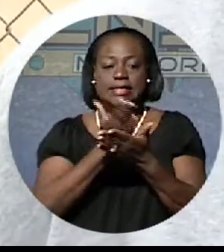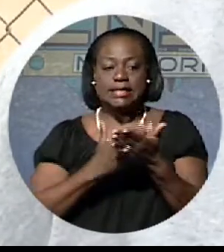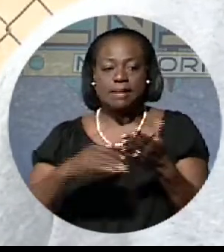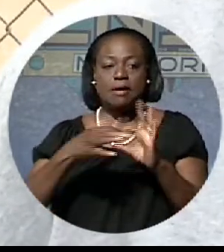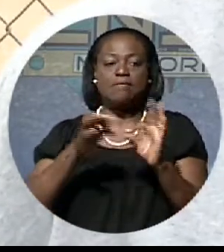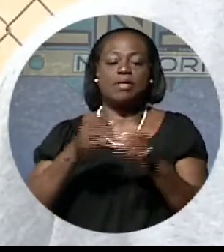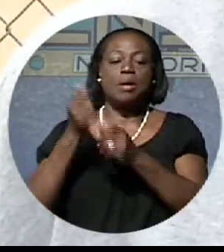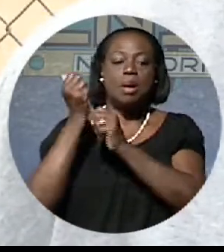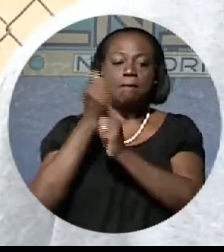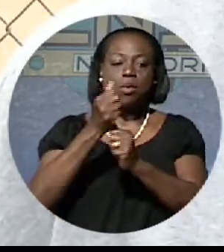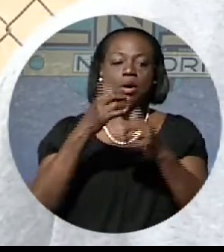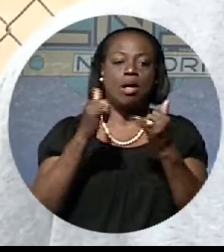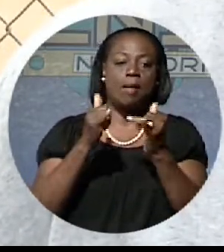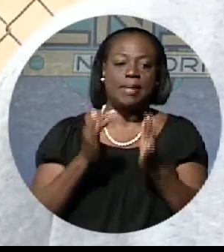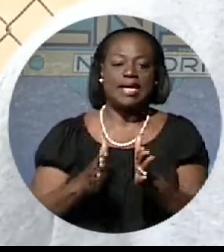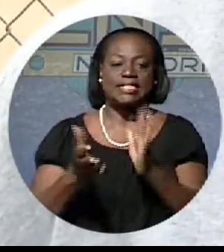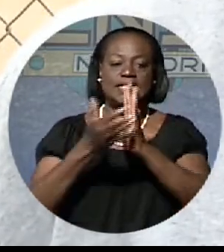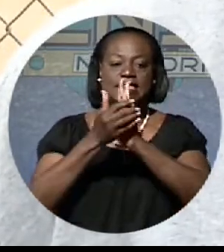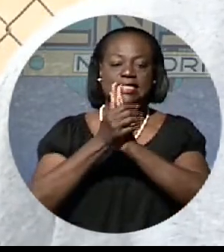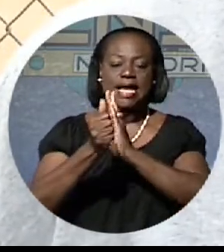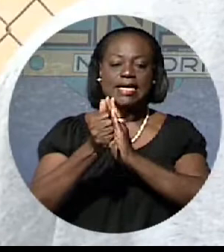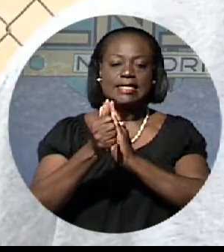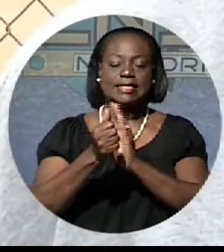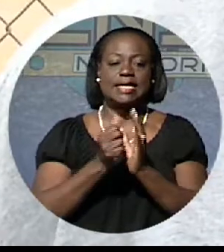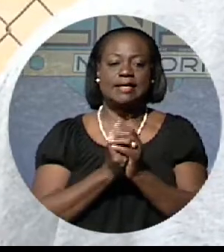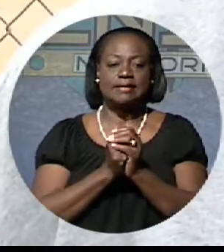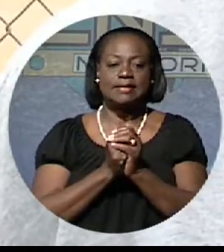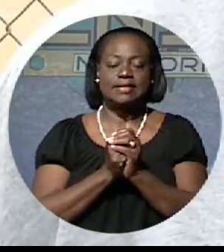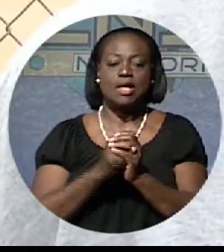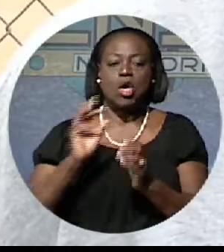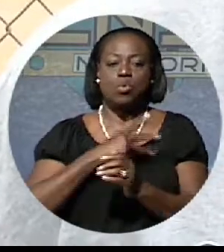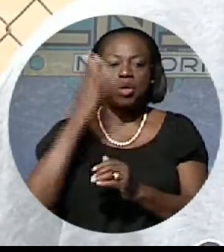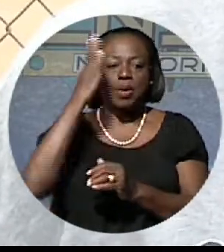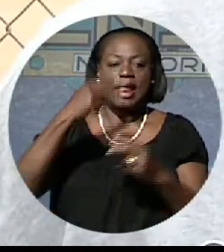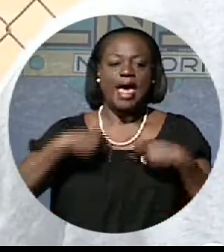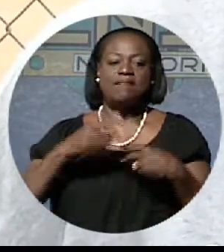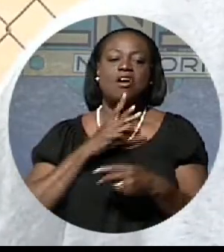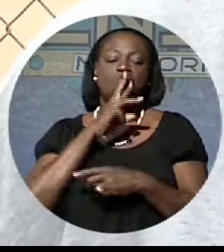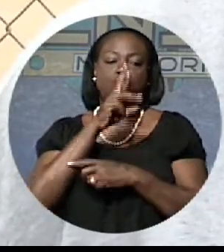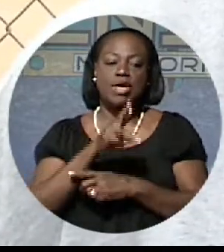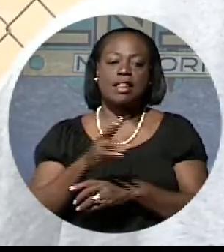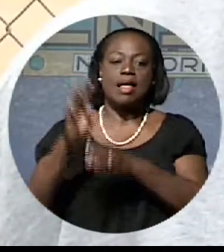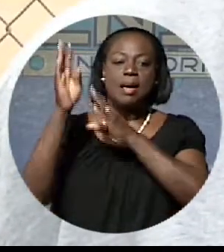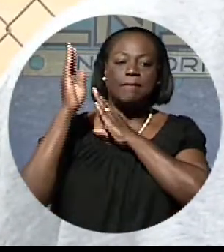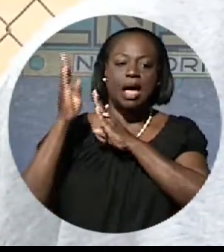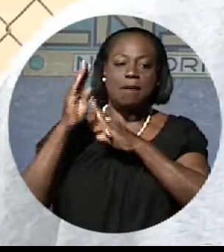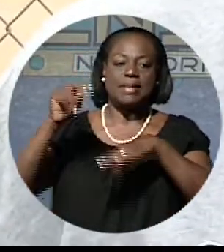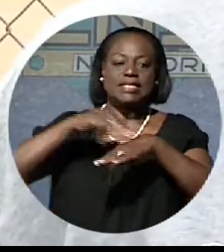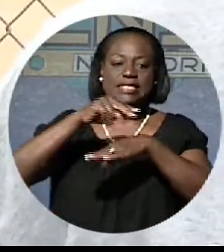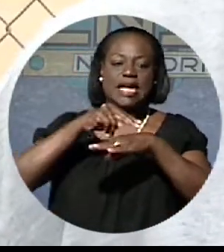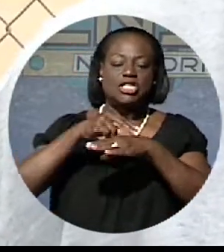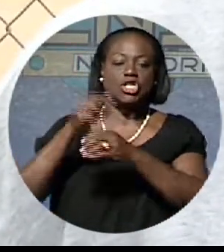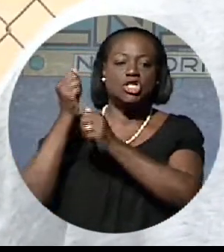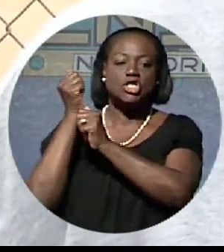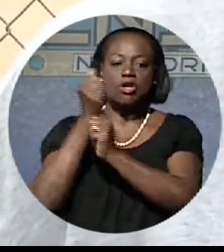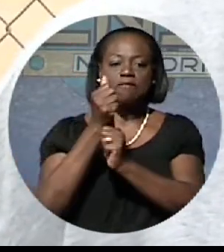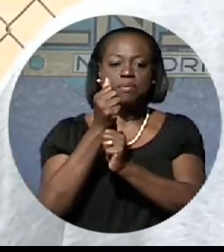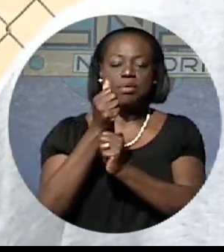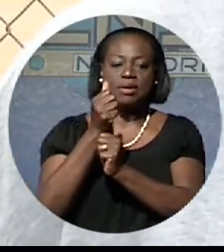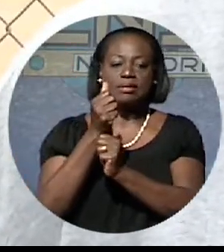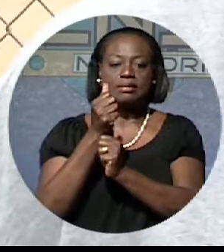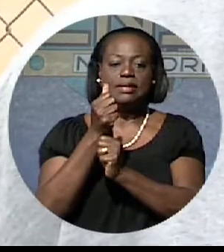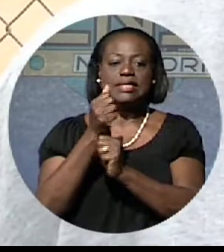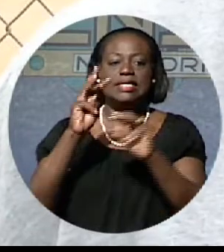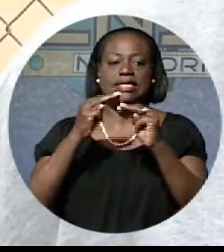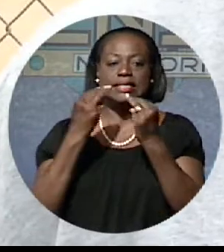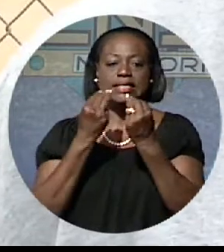skill that no league, and try to have a real Bahamas national softball team and not a New Providence Grand Bahama based national